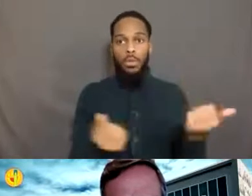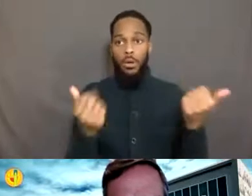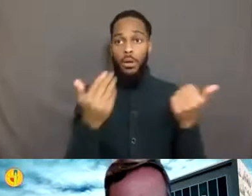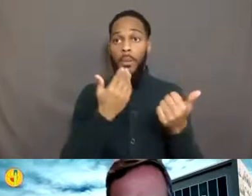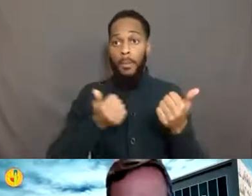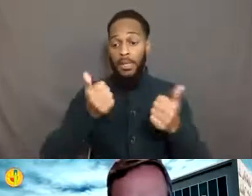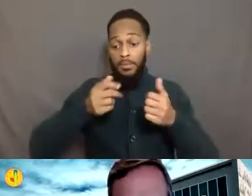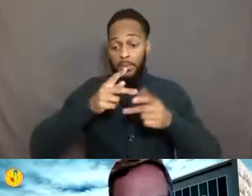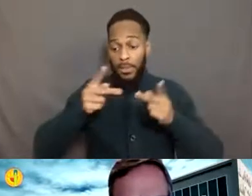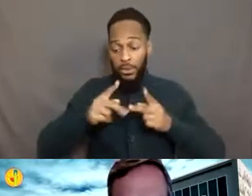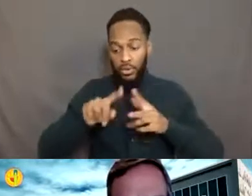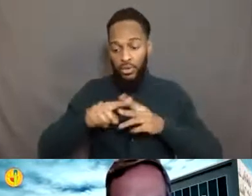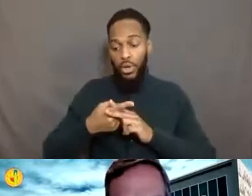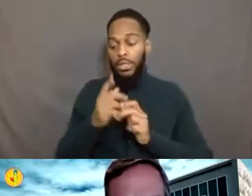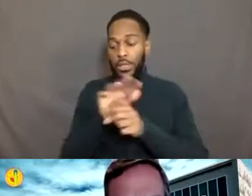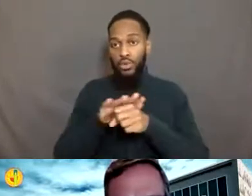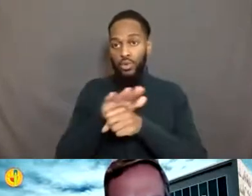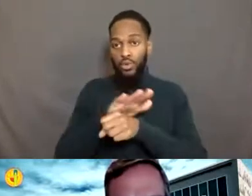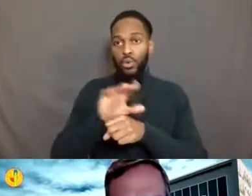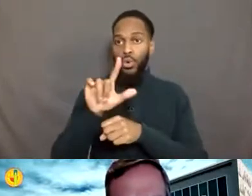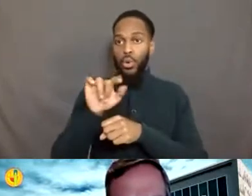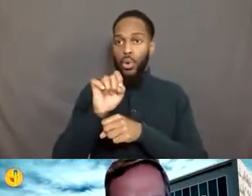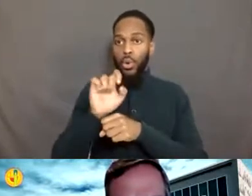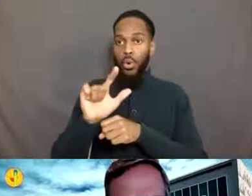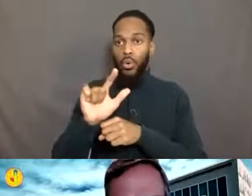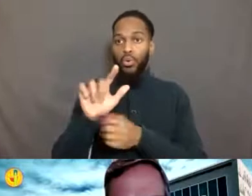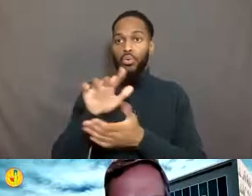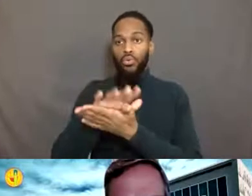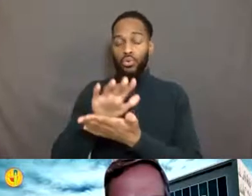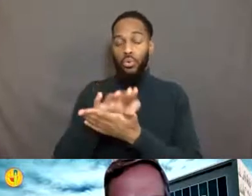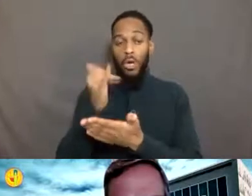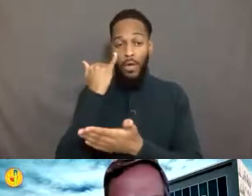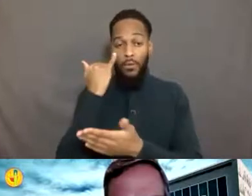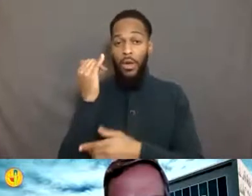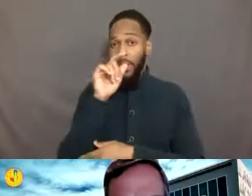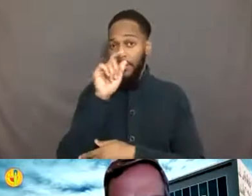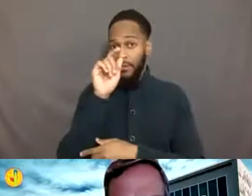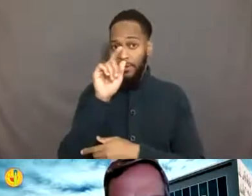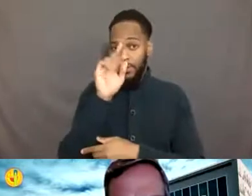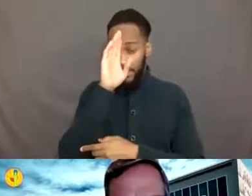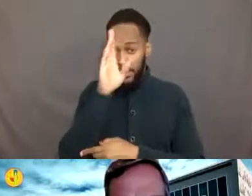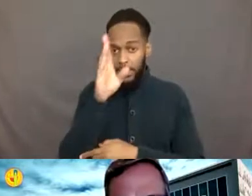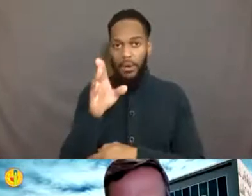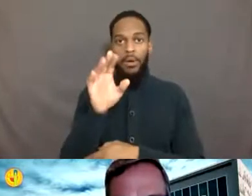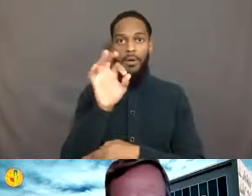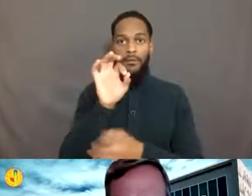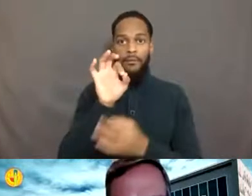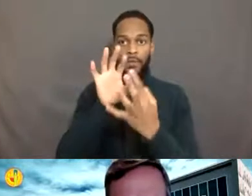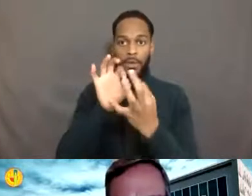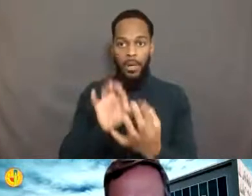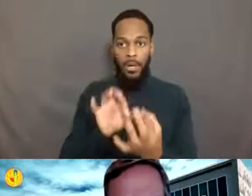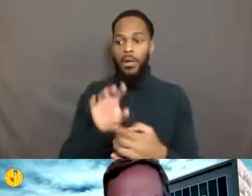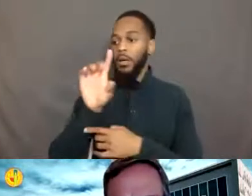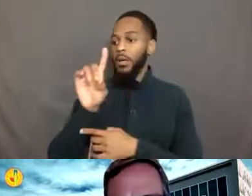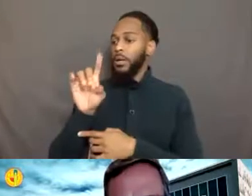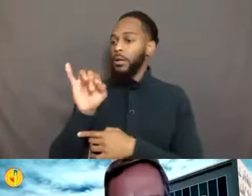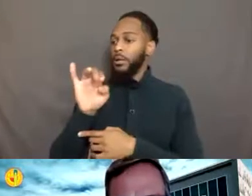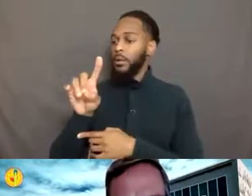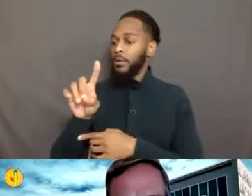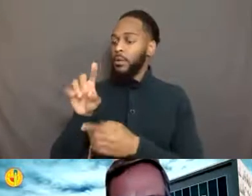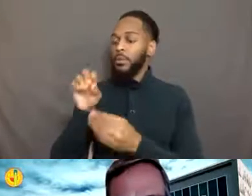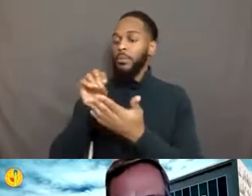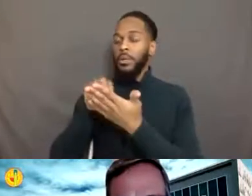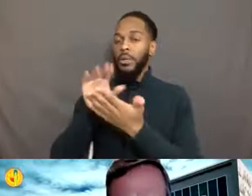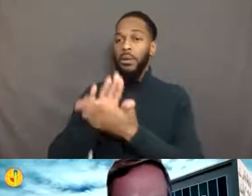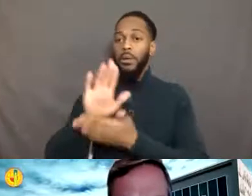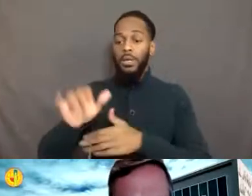school. If you have direct feedback, David will put a his address or someone's in the chat for some of the more broader policy